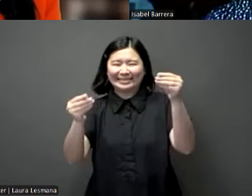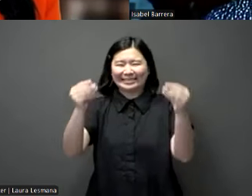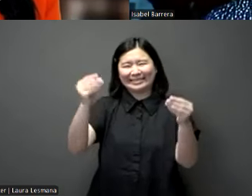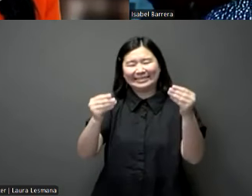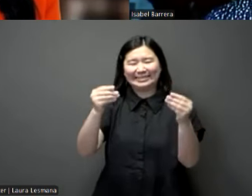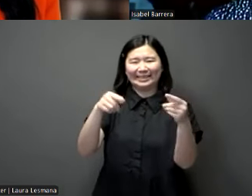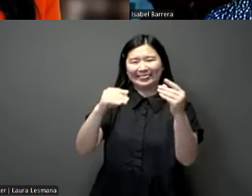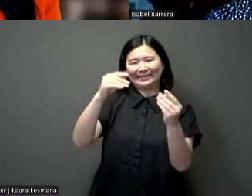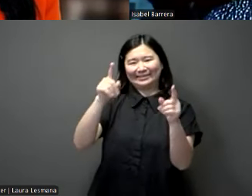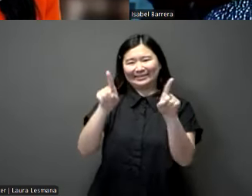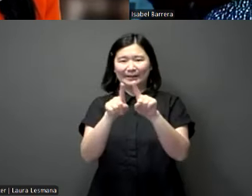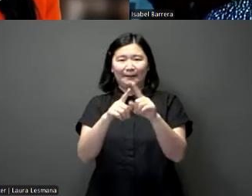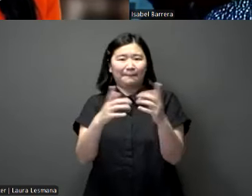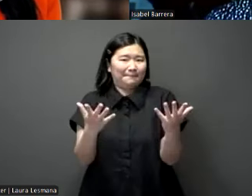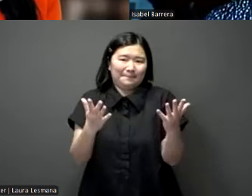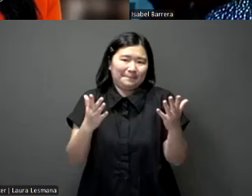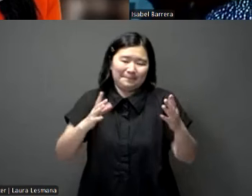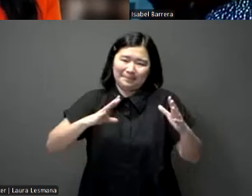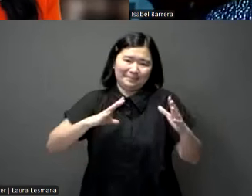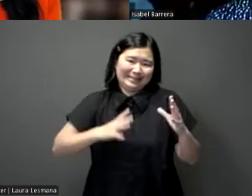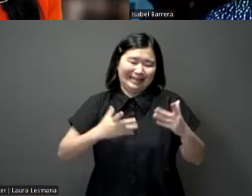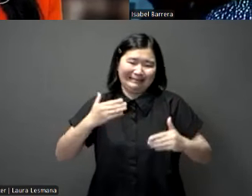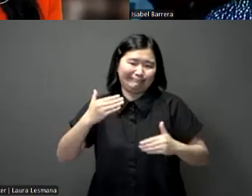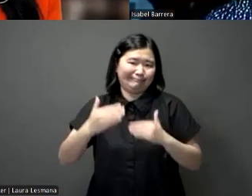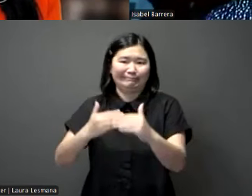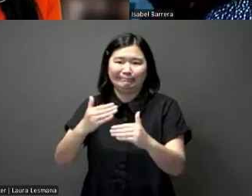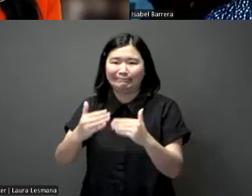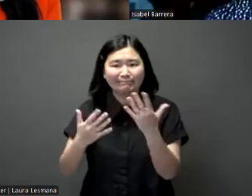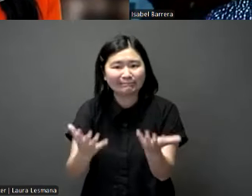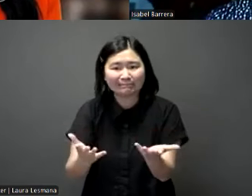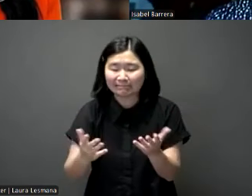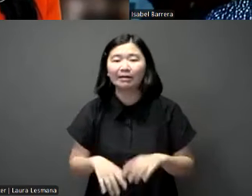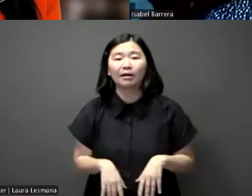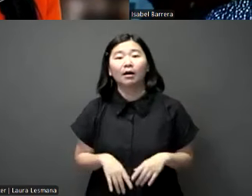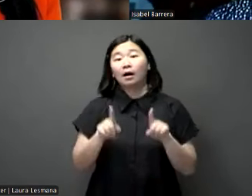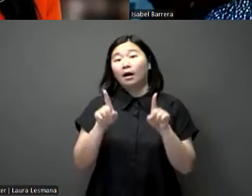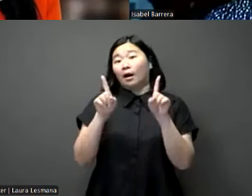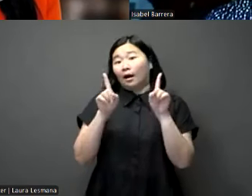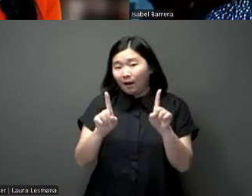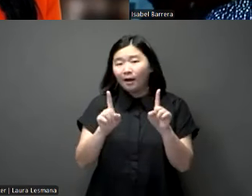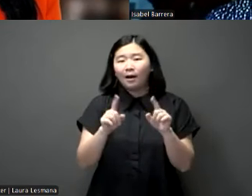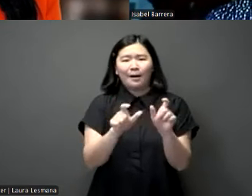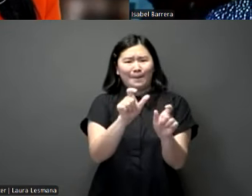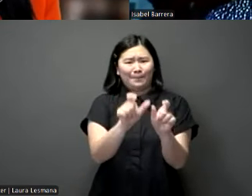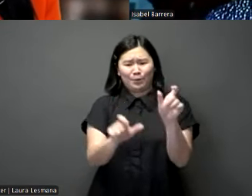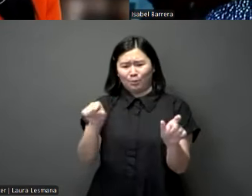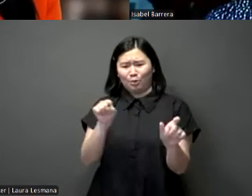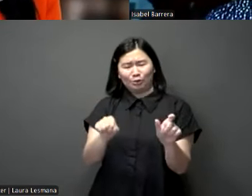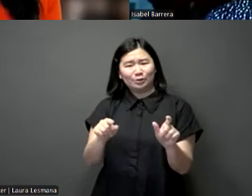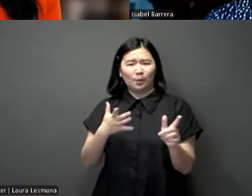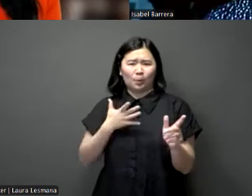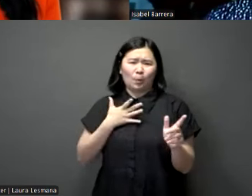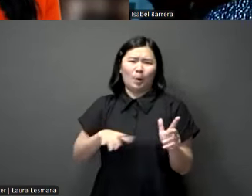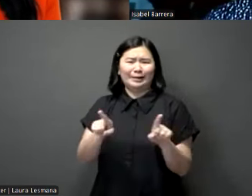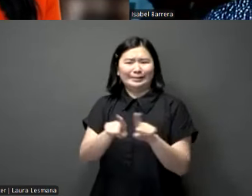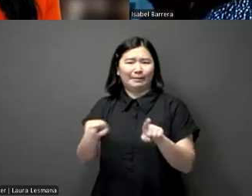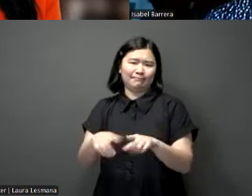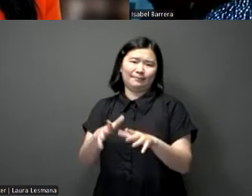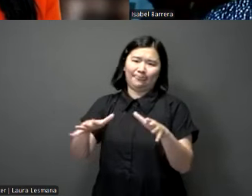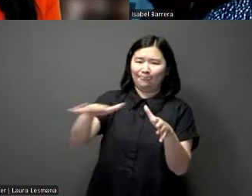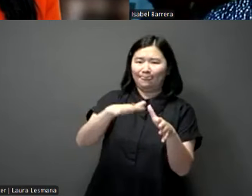First, we started by guiding and directing our efforts in promoting information. We are